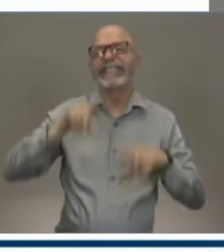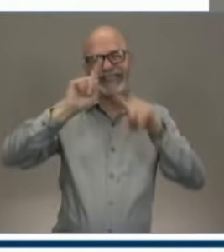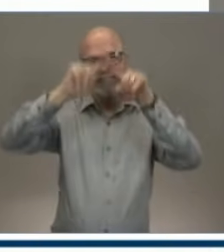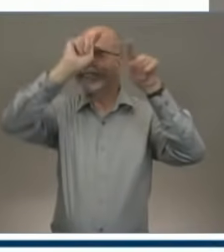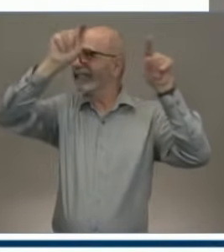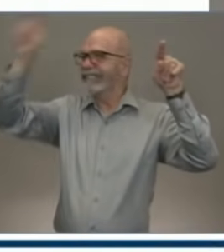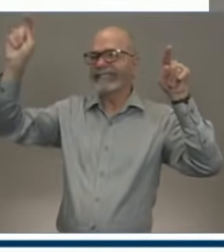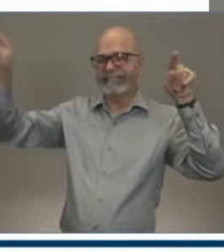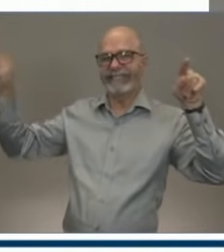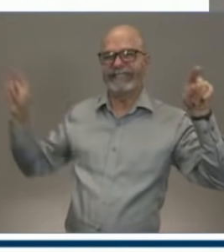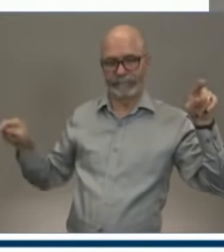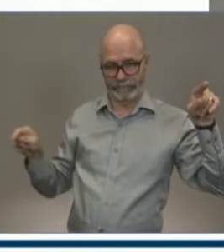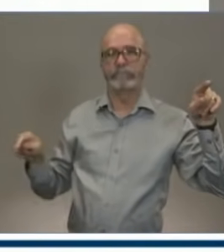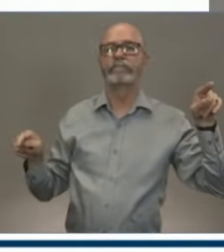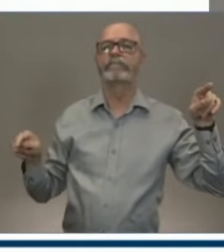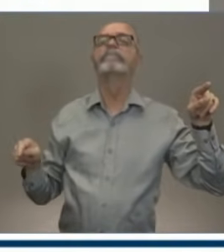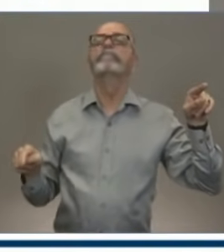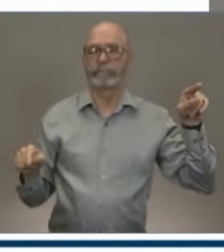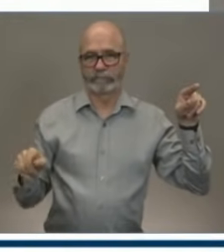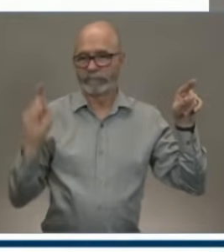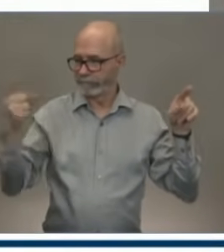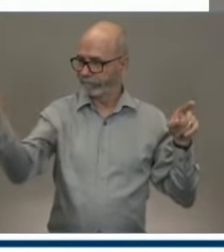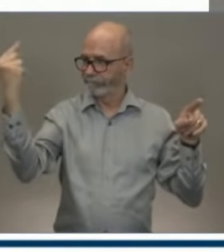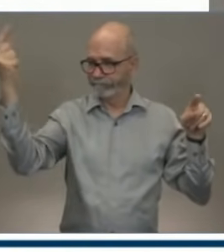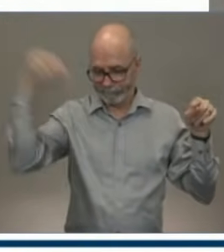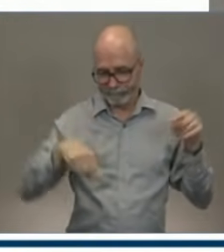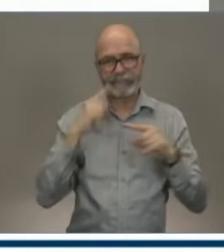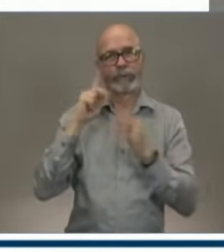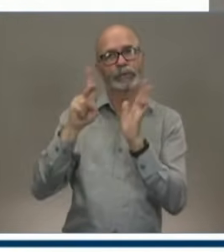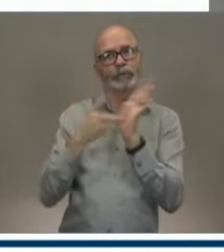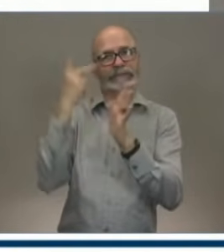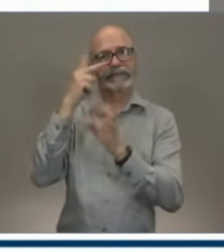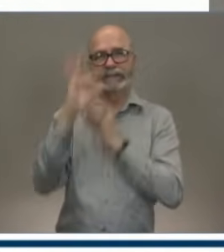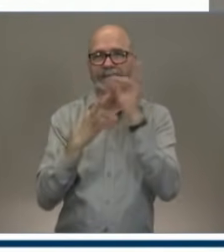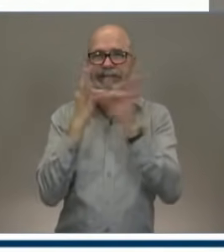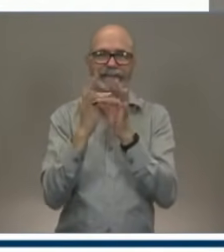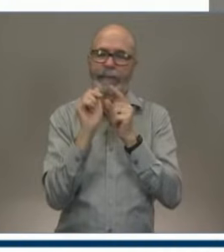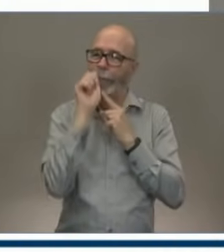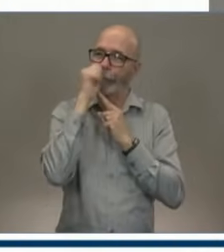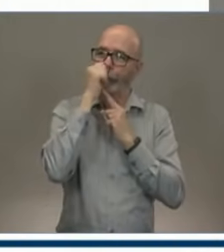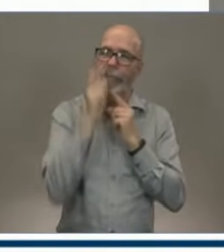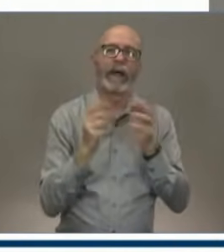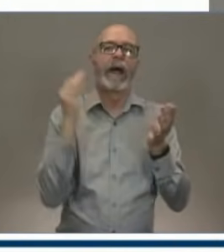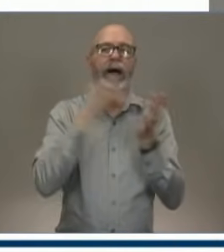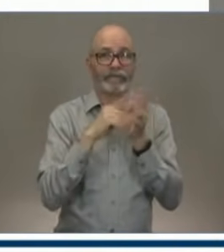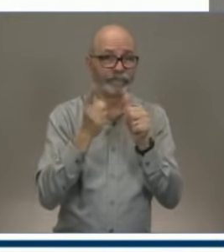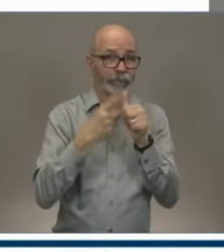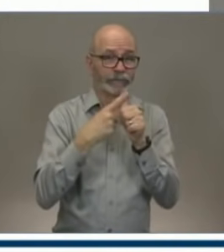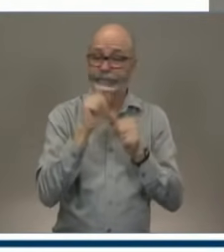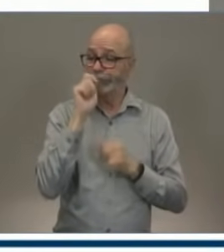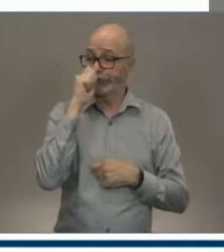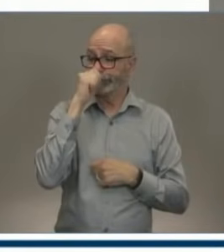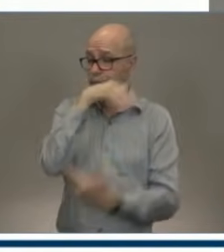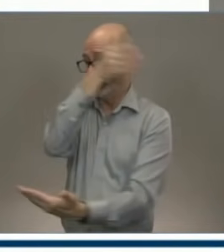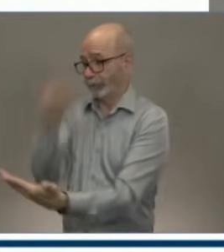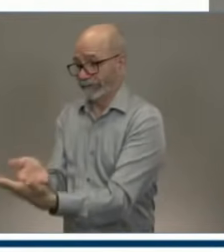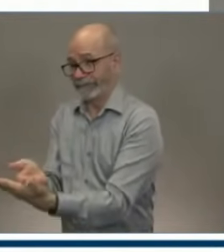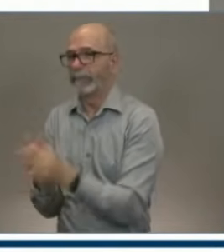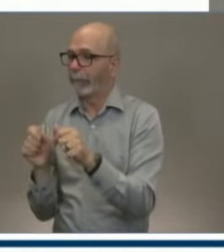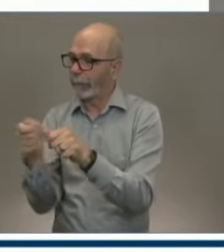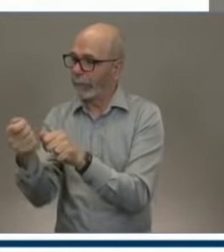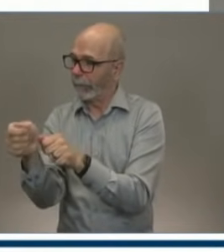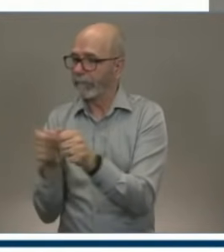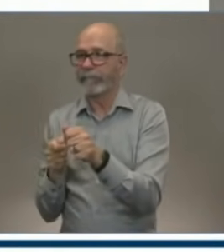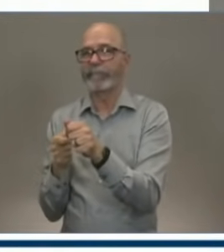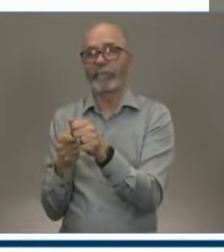tested twice, once on their first or second day in the province, and again on day 6, 7, or 8. They must complete their full